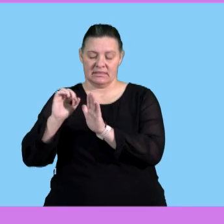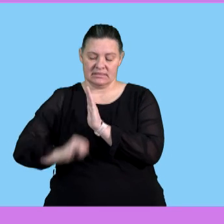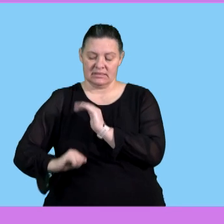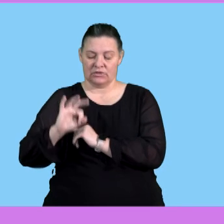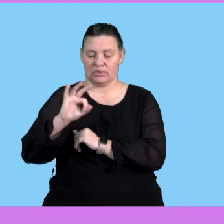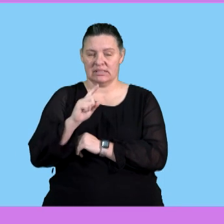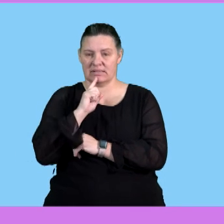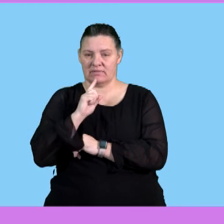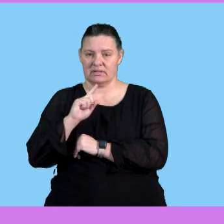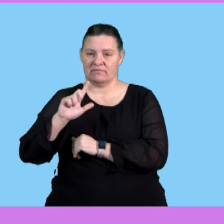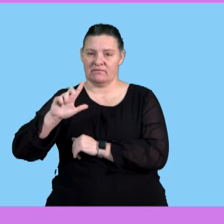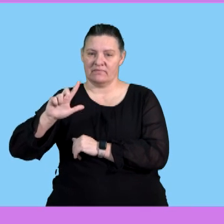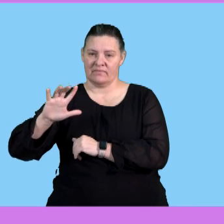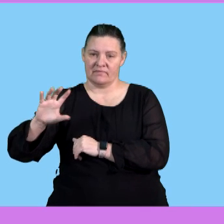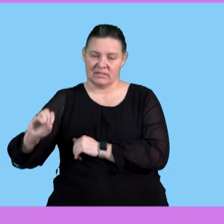minus